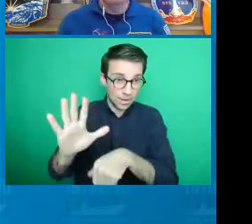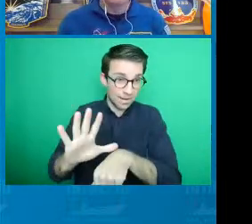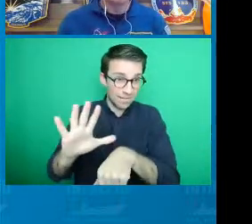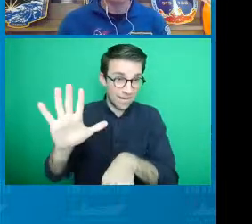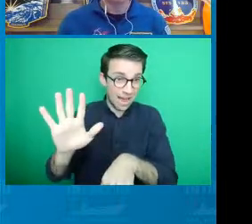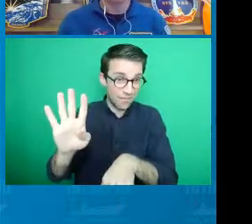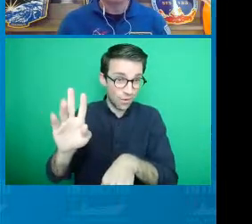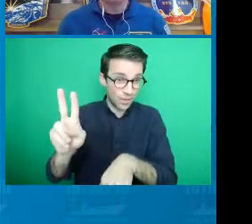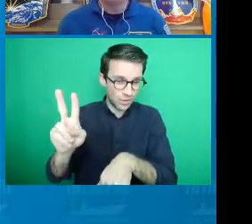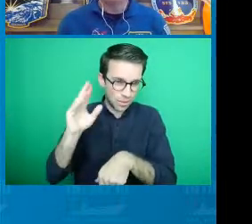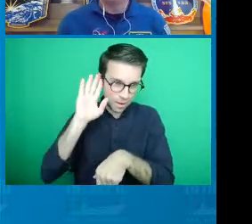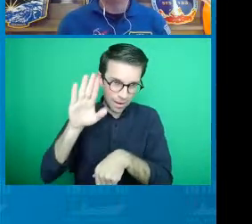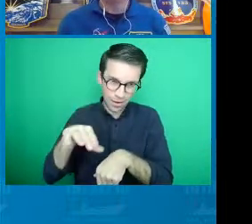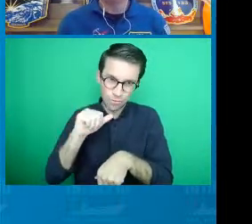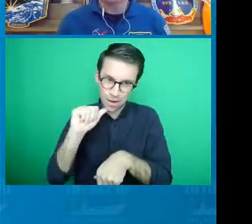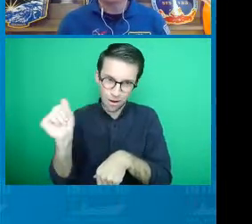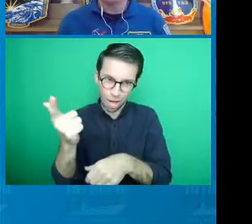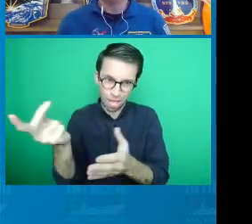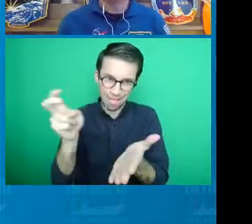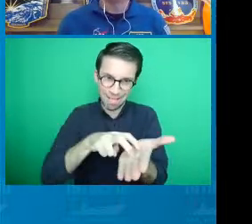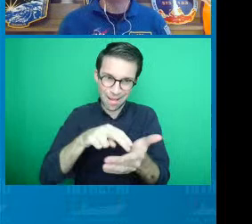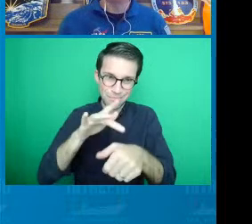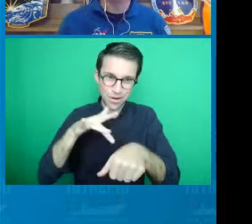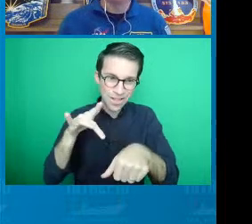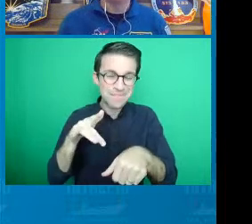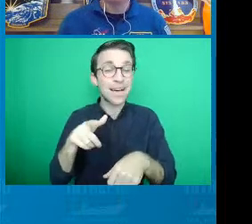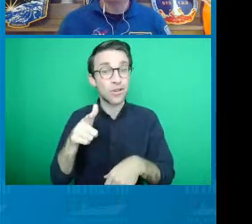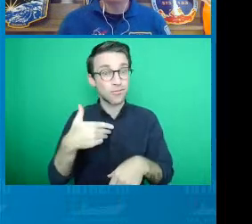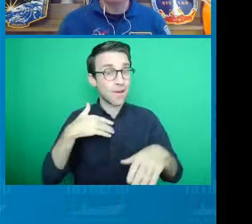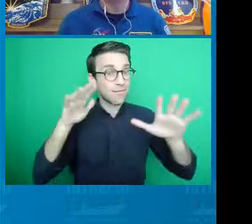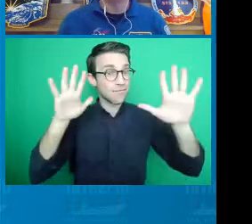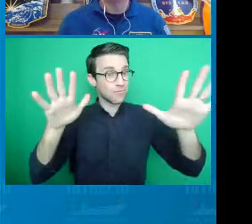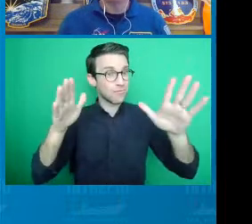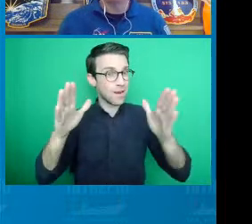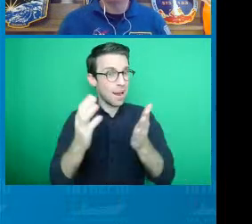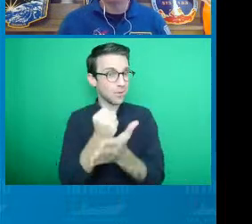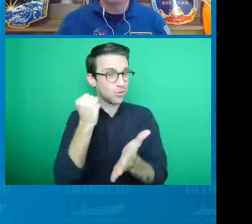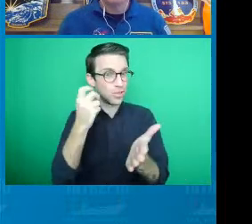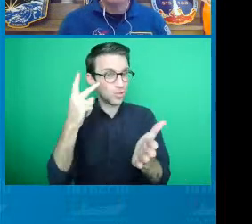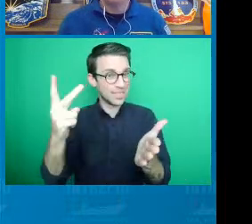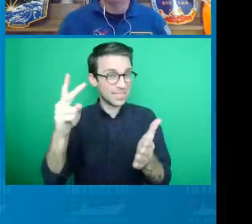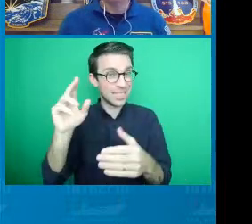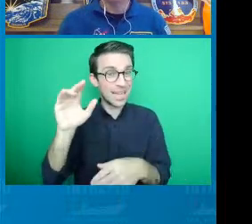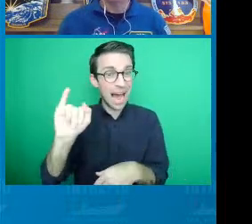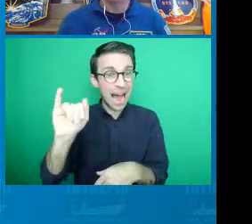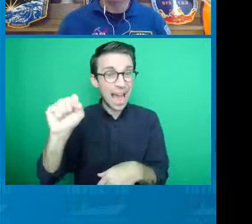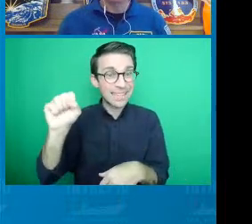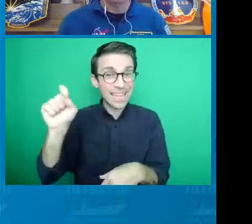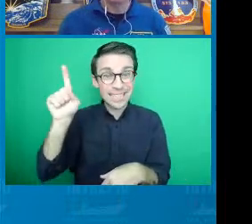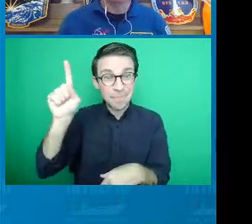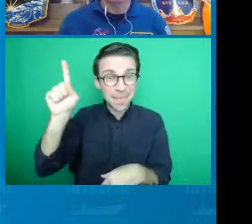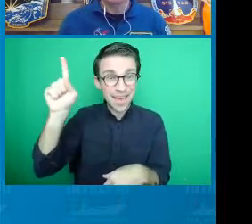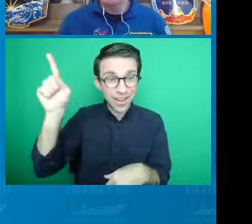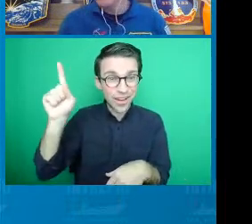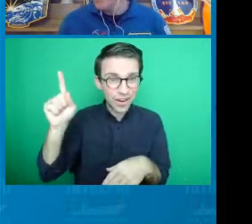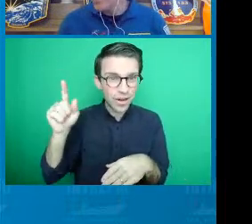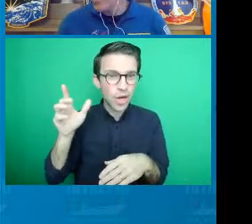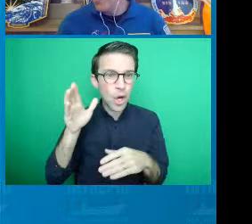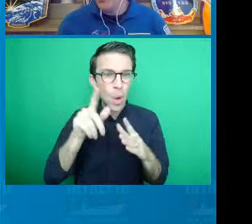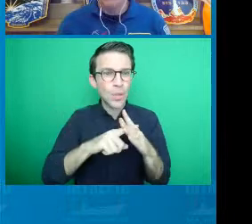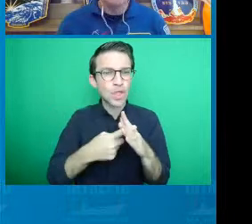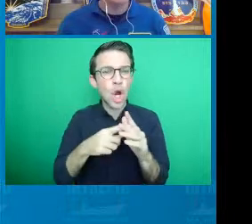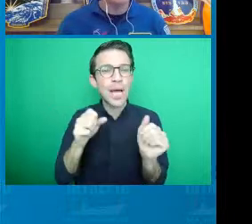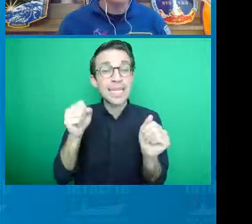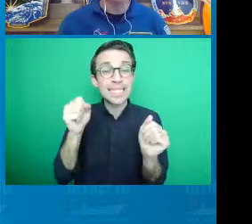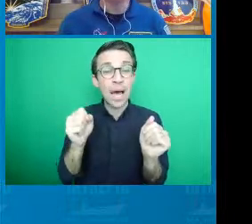everybody gets up that early, but you have this incredible opportunity to see the space station pass overhead. It's going to start just above the southwest,